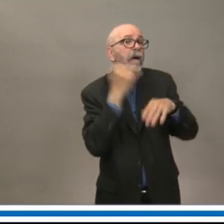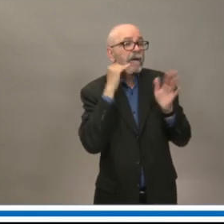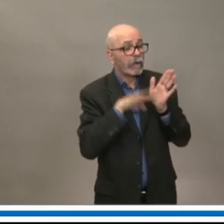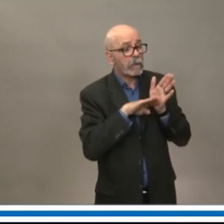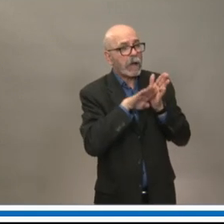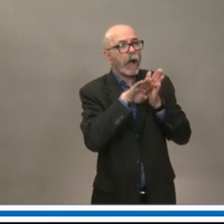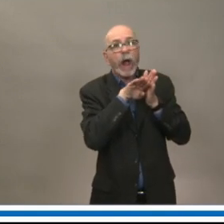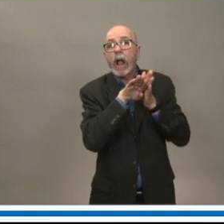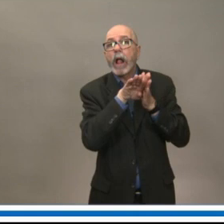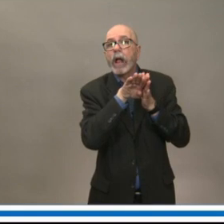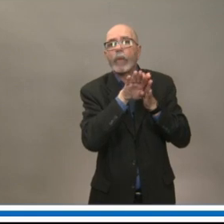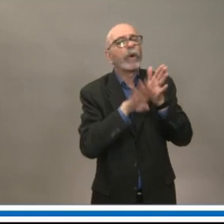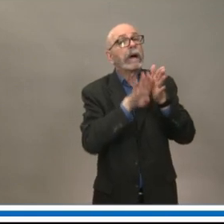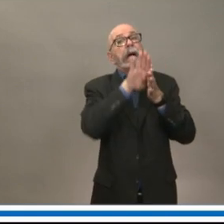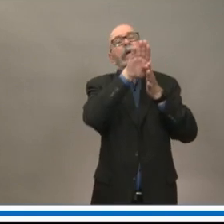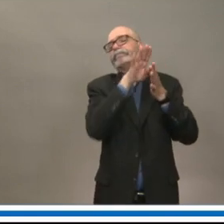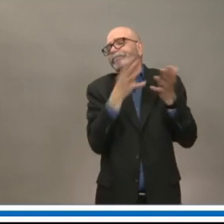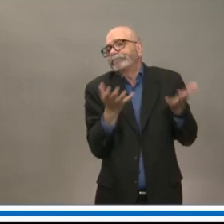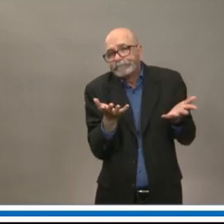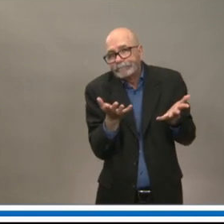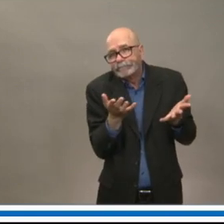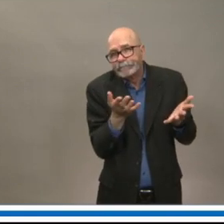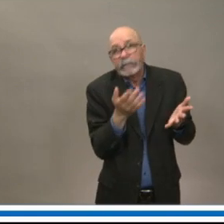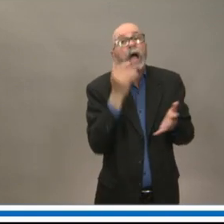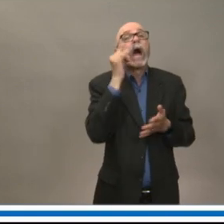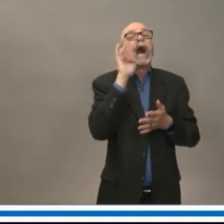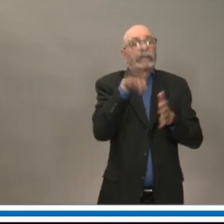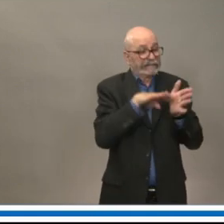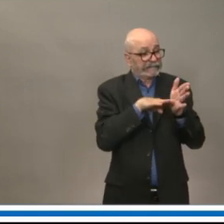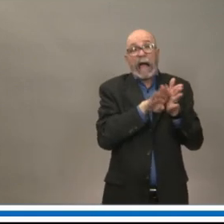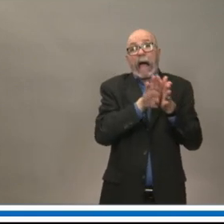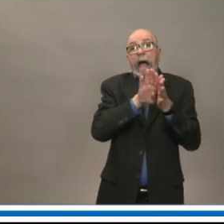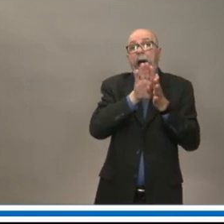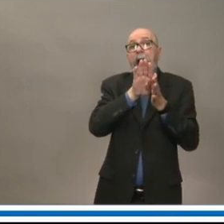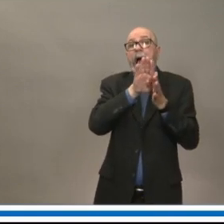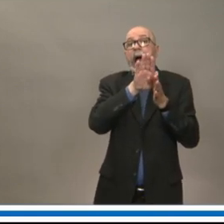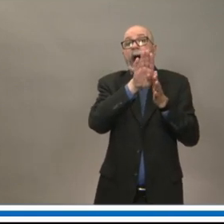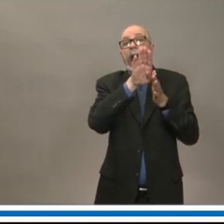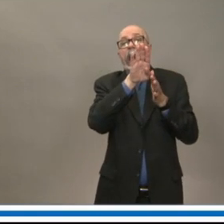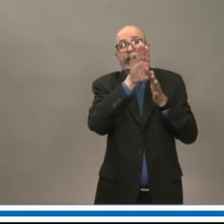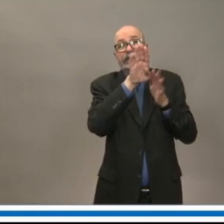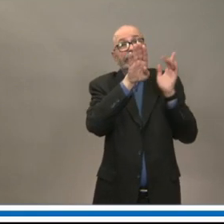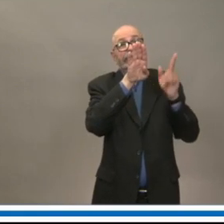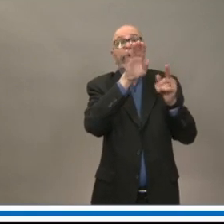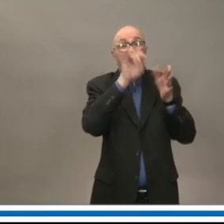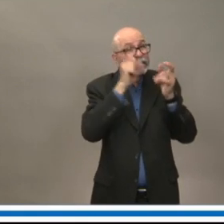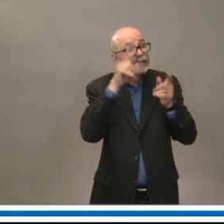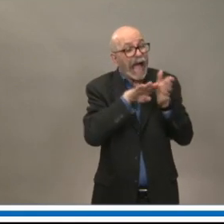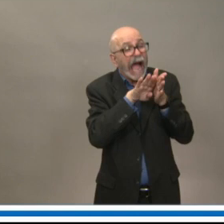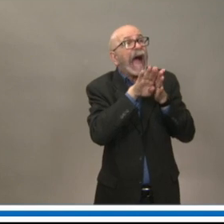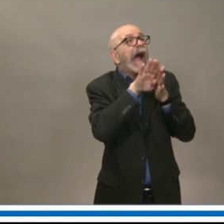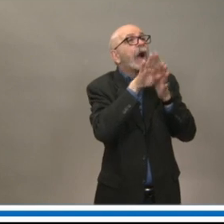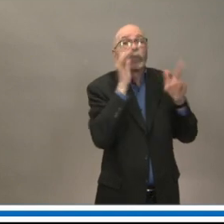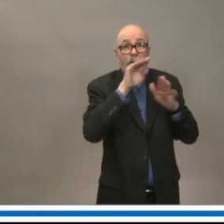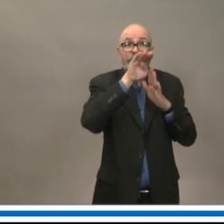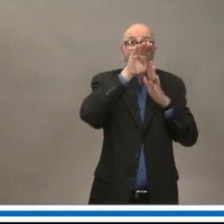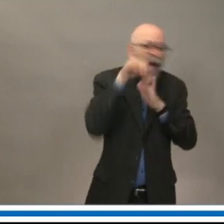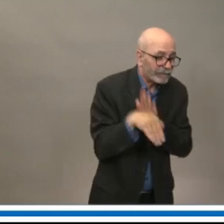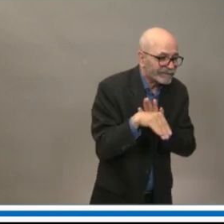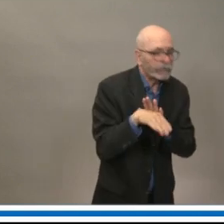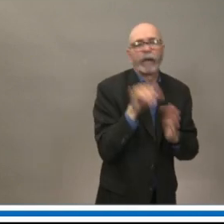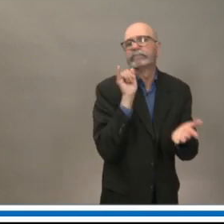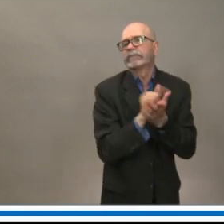the modeling, once we hit that peak, it doesn't drop off suddenly. There's a gradual reduction, which means that we're